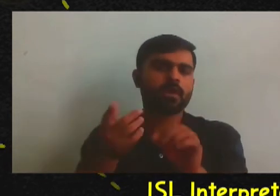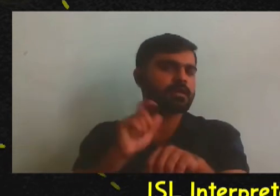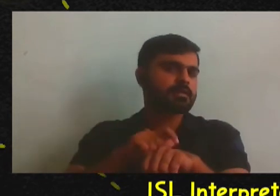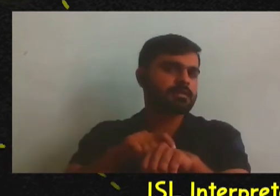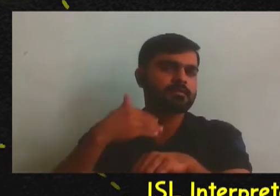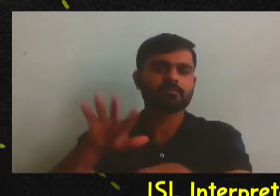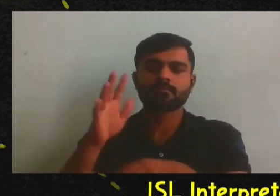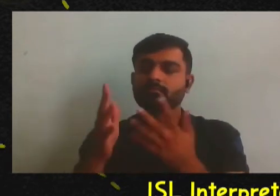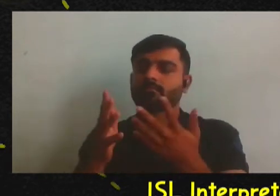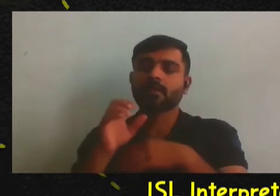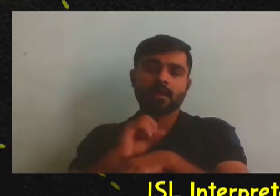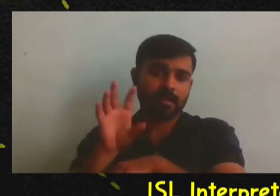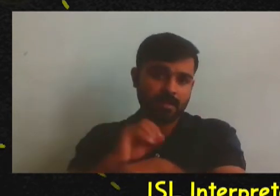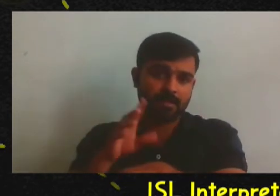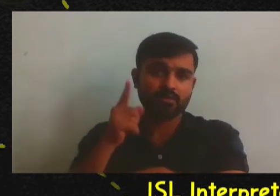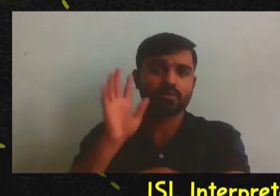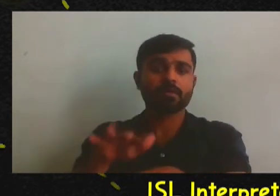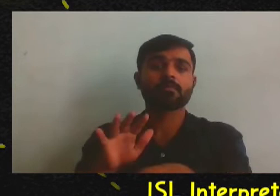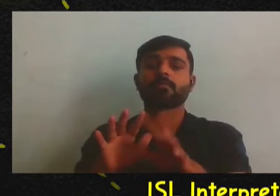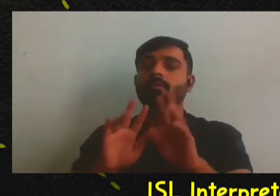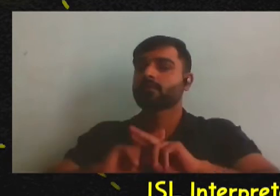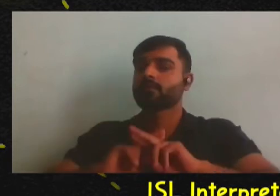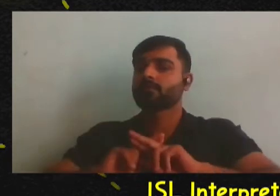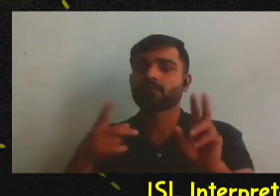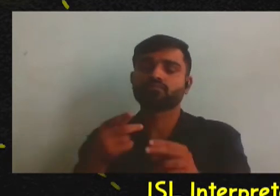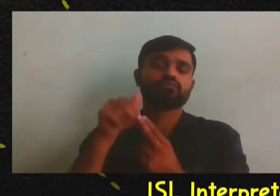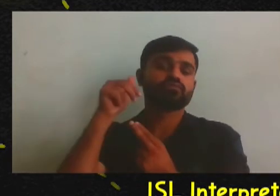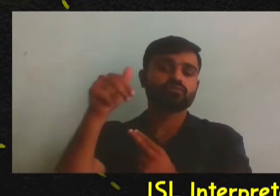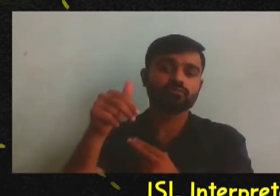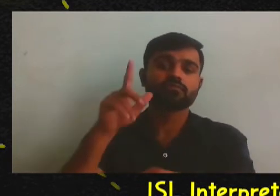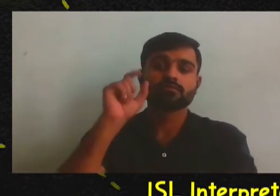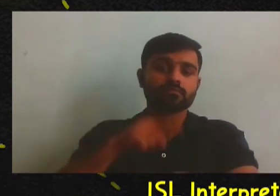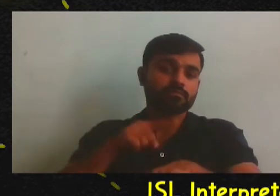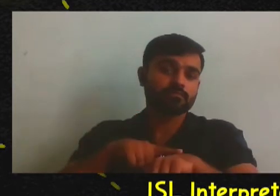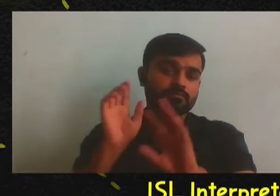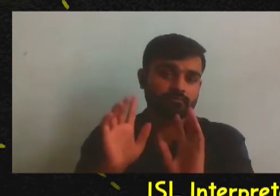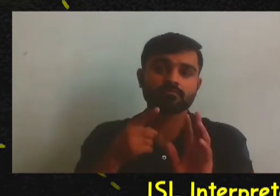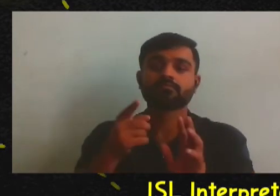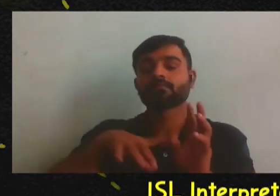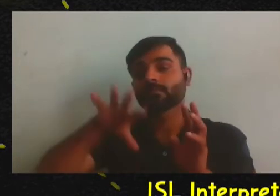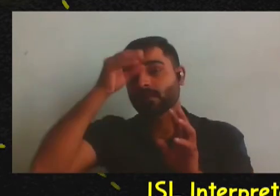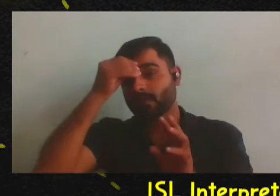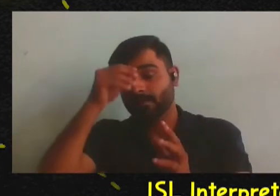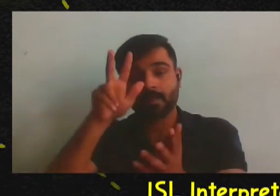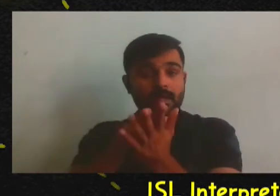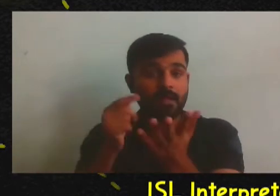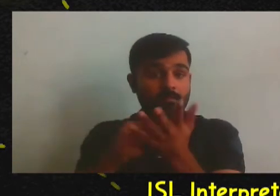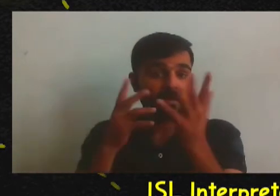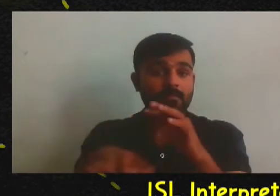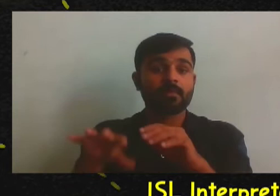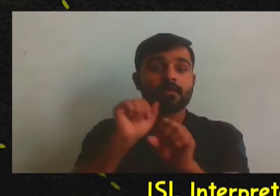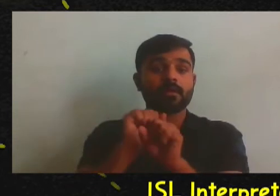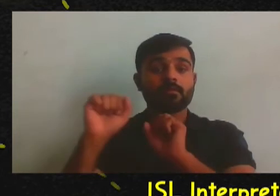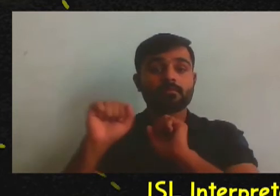10th counselor, you have told your story 10 times. You've learned to recognize the patterns of your